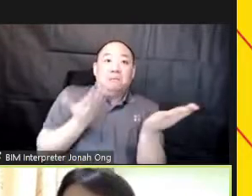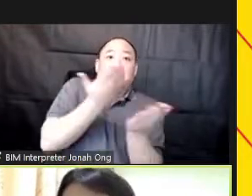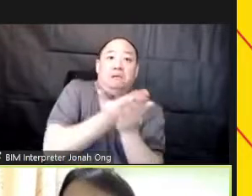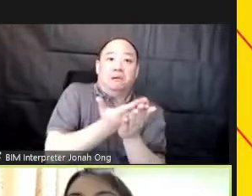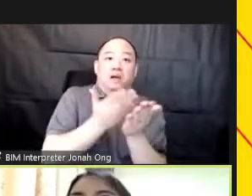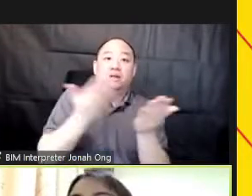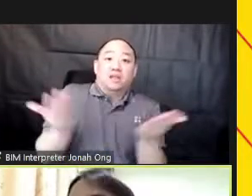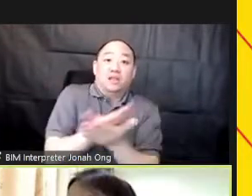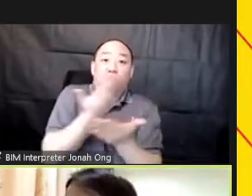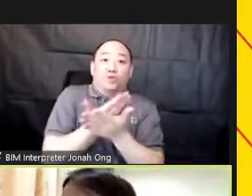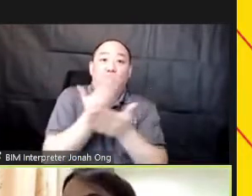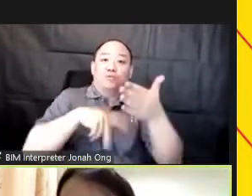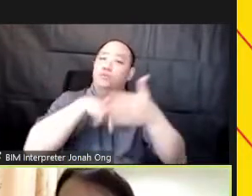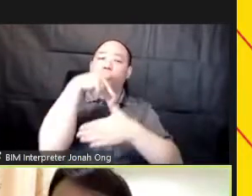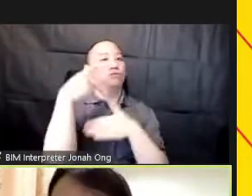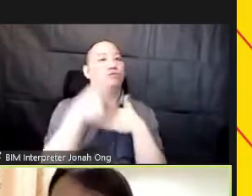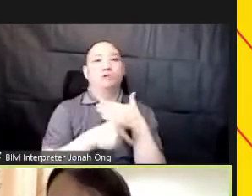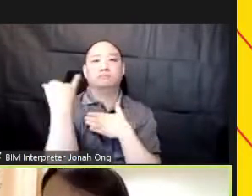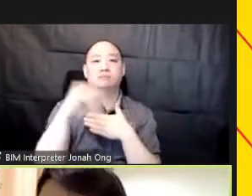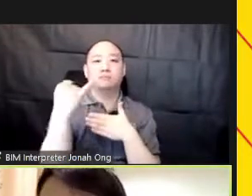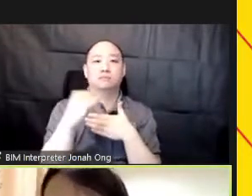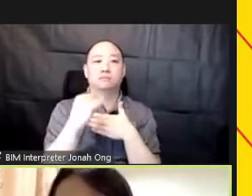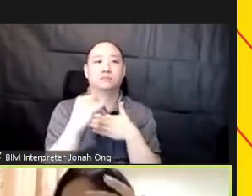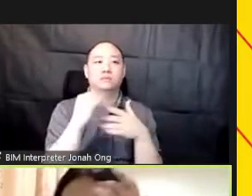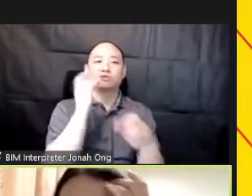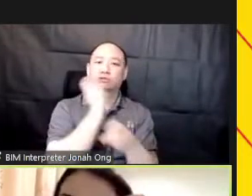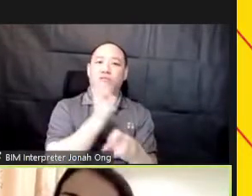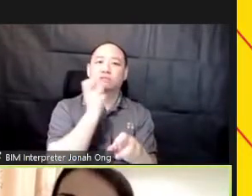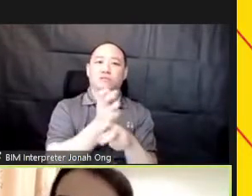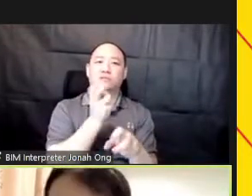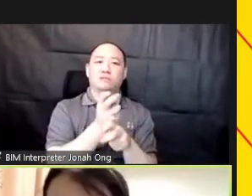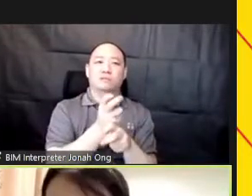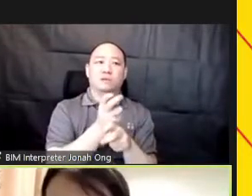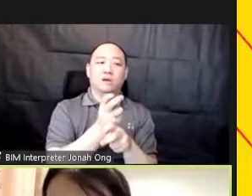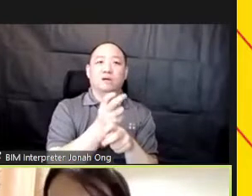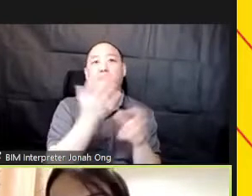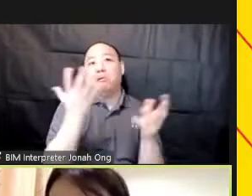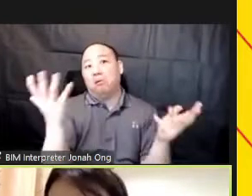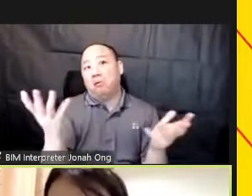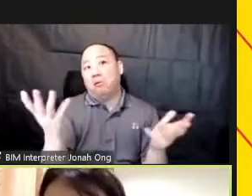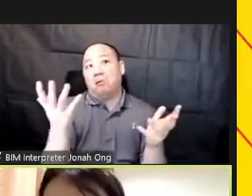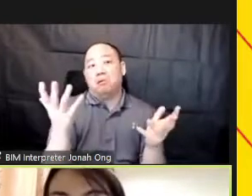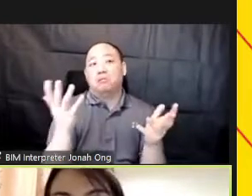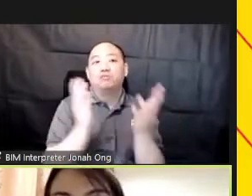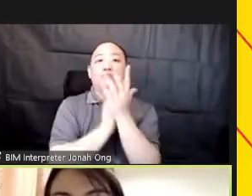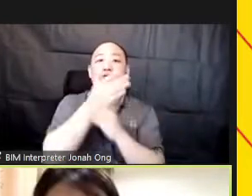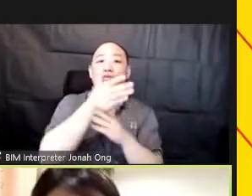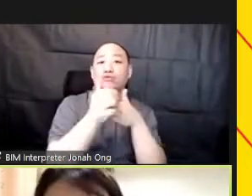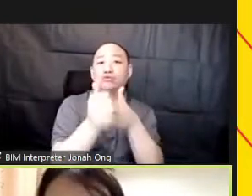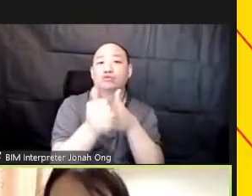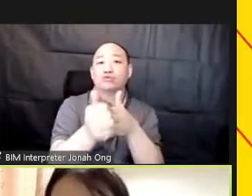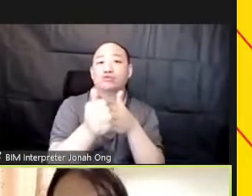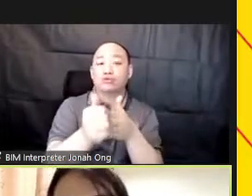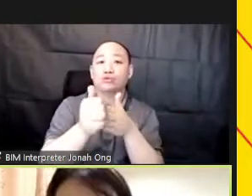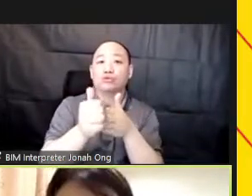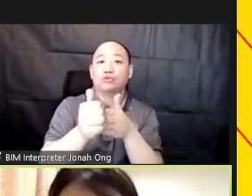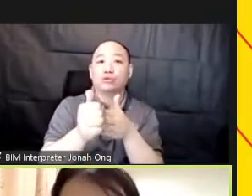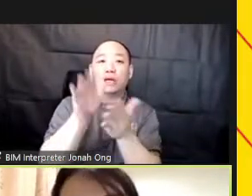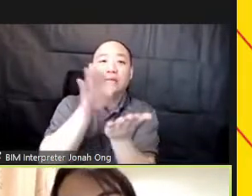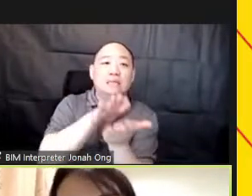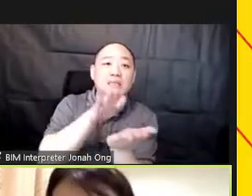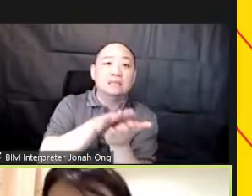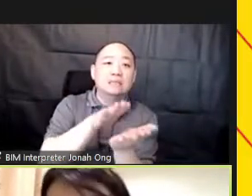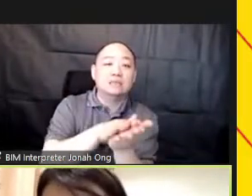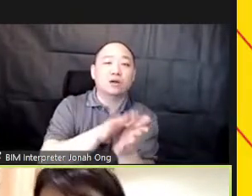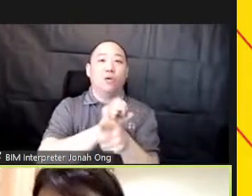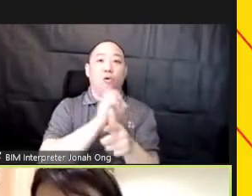the school leader wants to do something different in their school. That's the only way it's going to happen. If not, you will have to go back to the